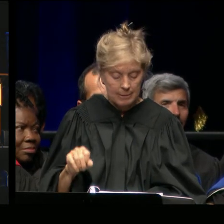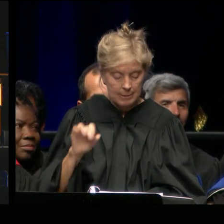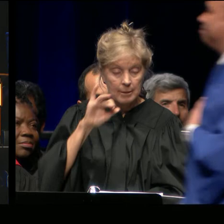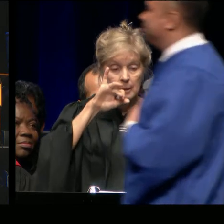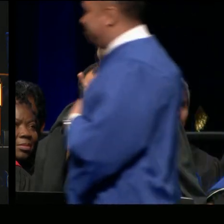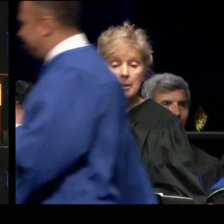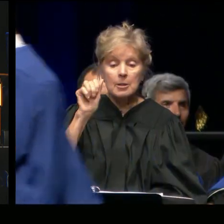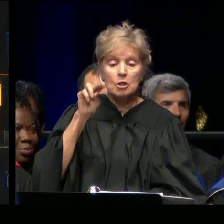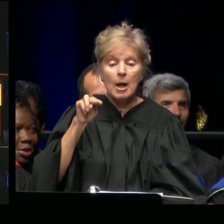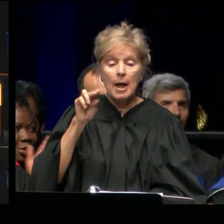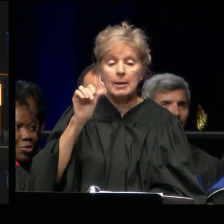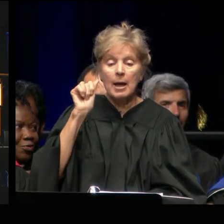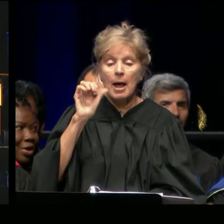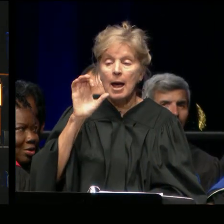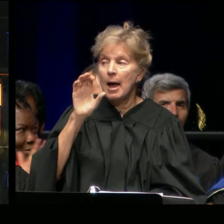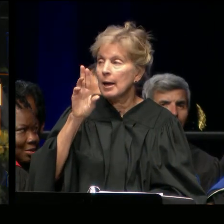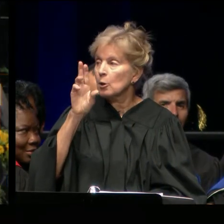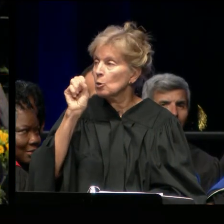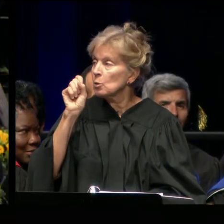John Acosta.